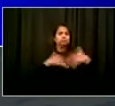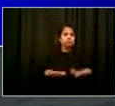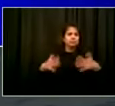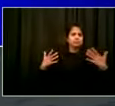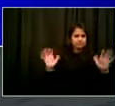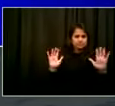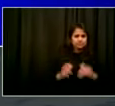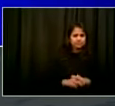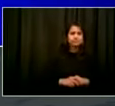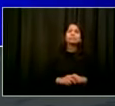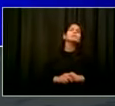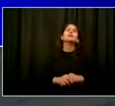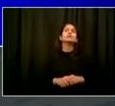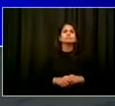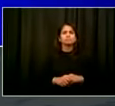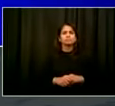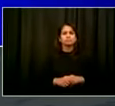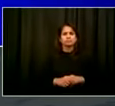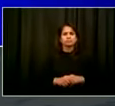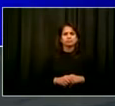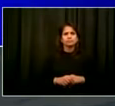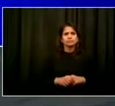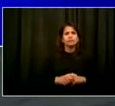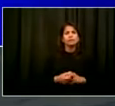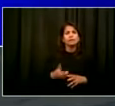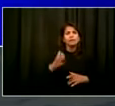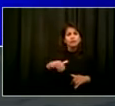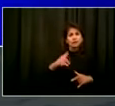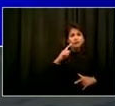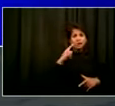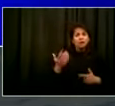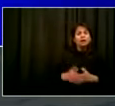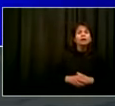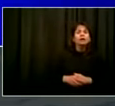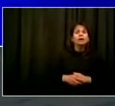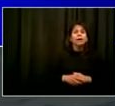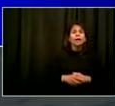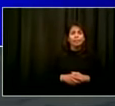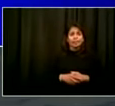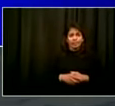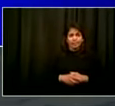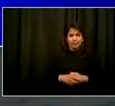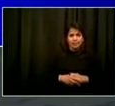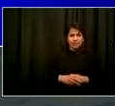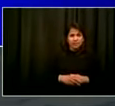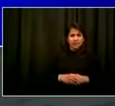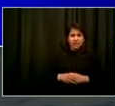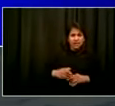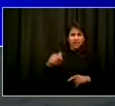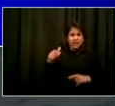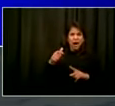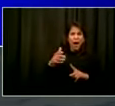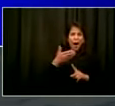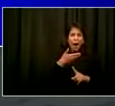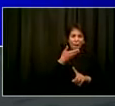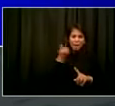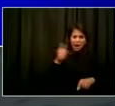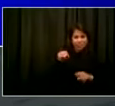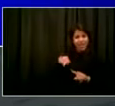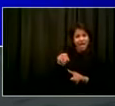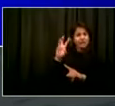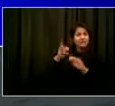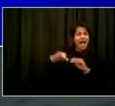great results. 4 out of 5 boroughs, in fact, reached higher response rates than in 2010. We saw in the African-American community